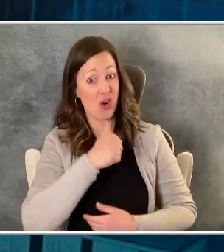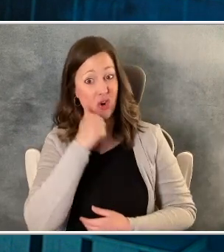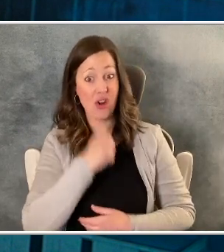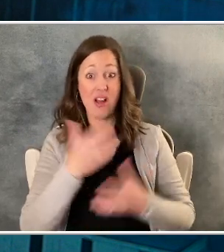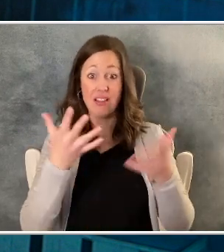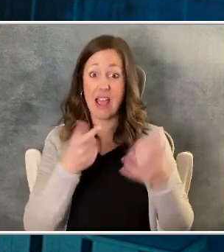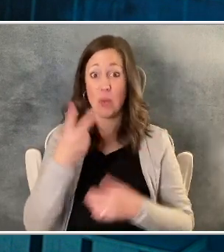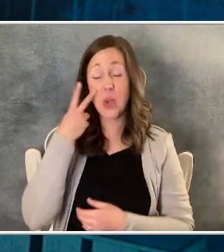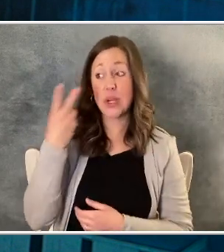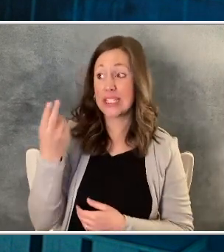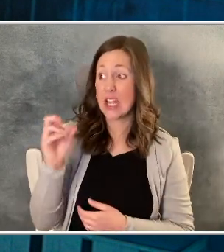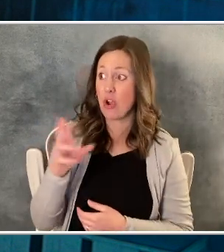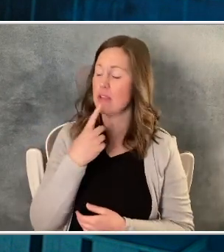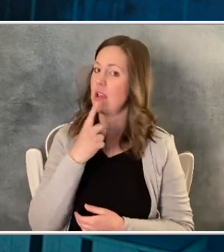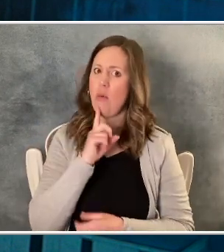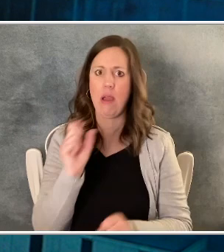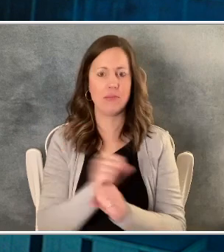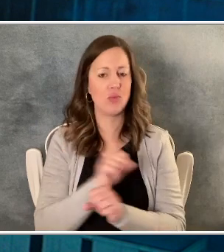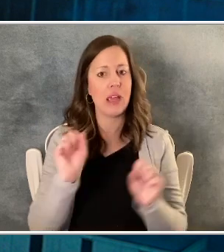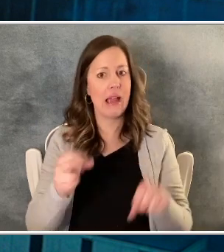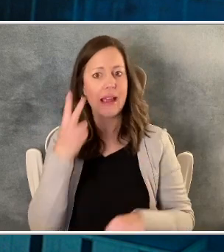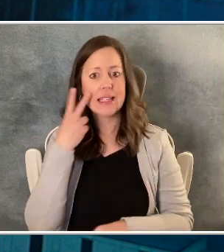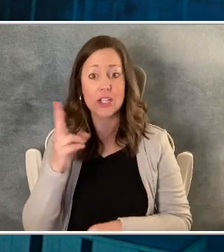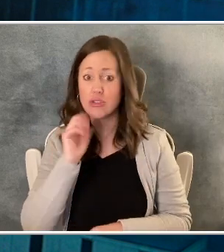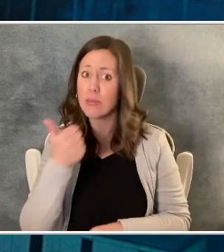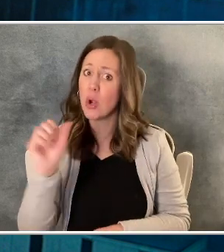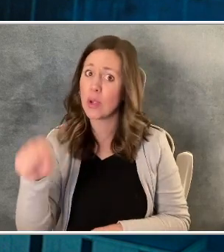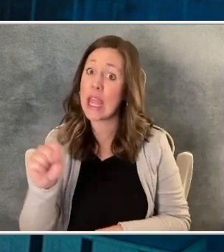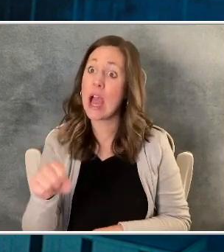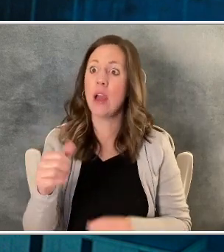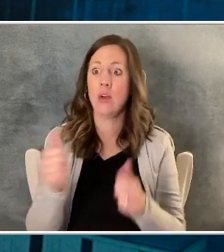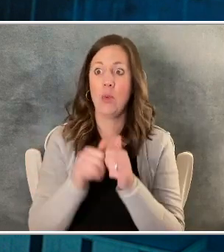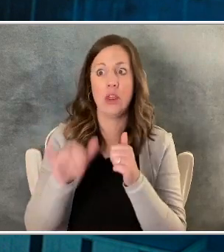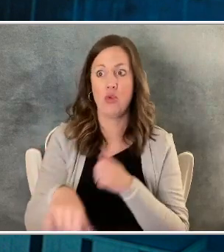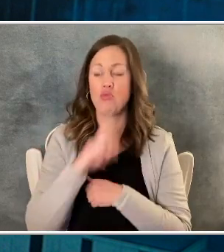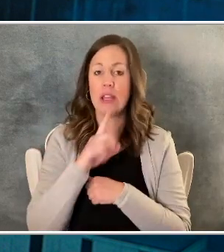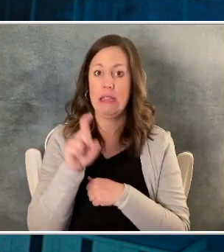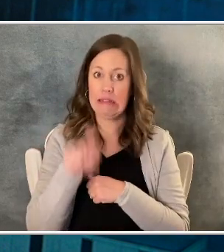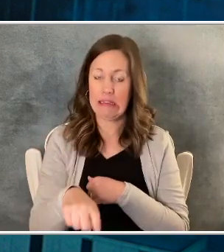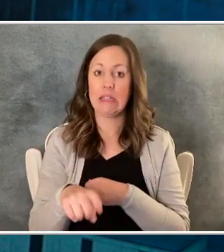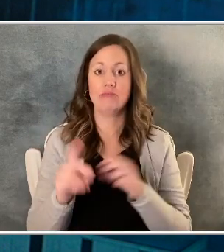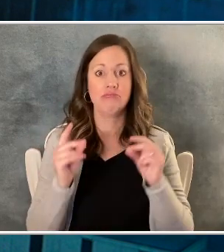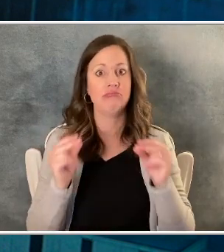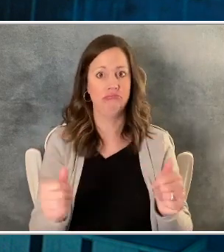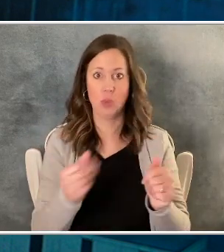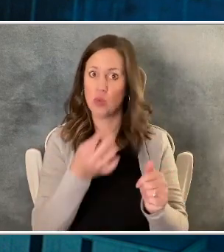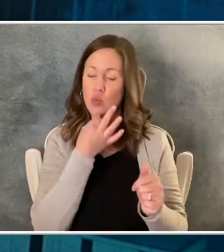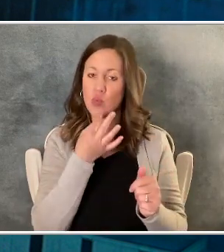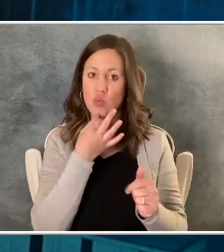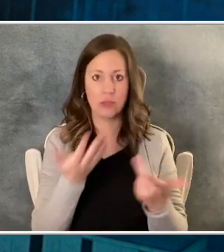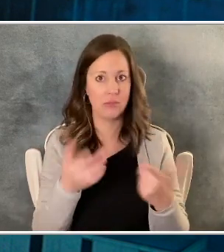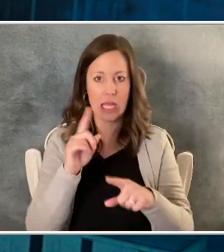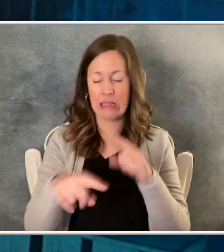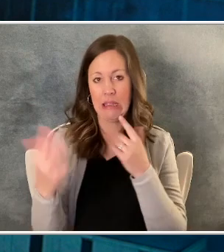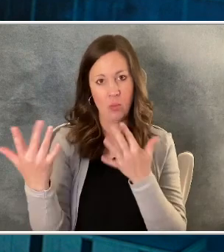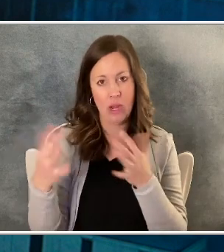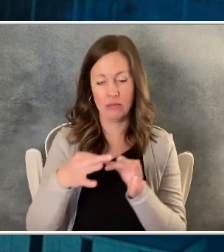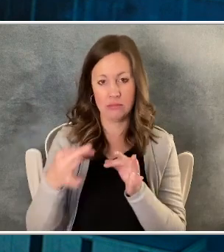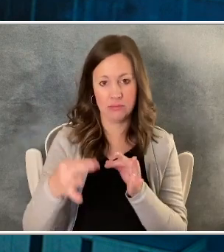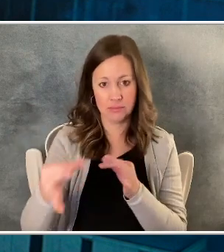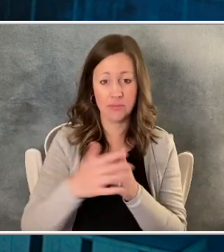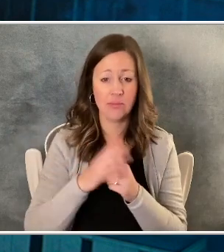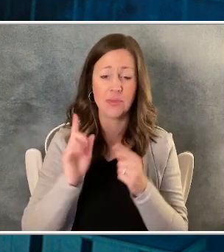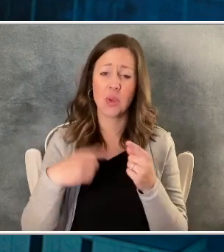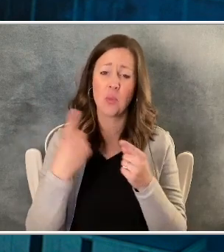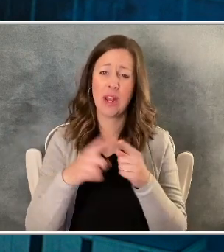tomorrow. And because these things, they shouldn't wait. And so I think the most terrifying thing would be when a family gets a scary diagnosis and they